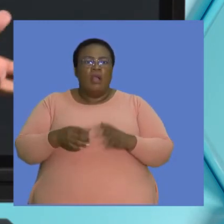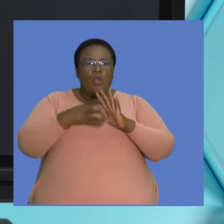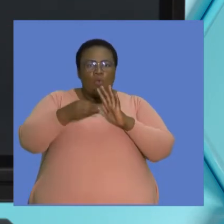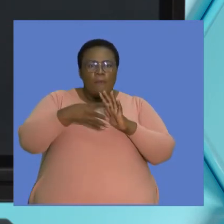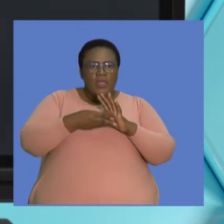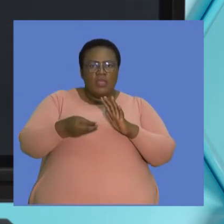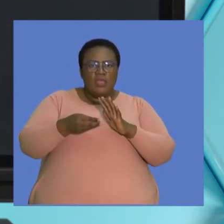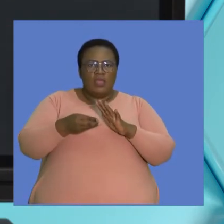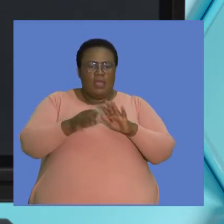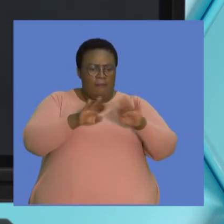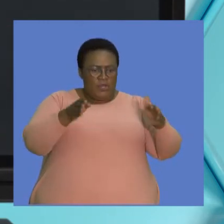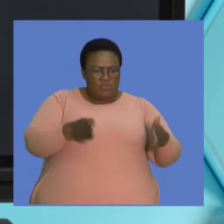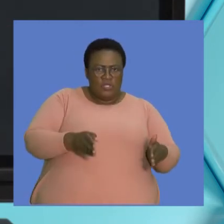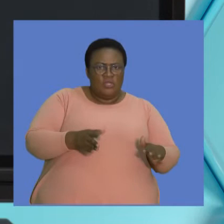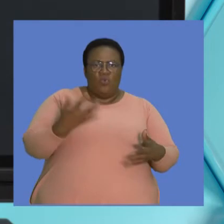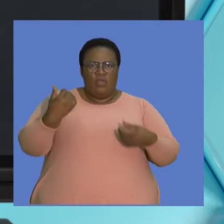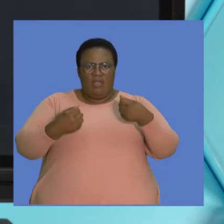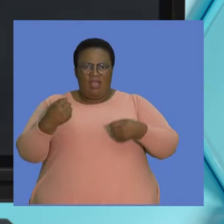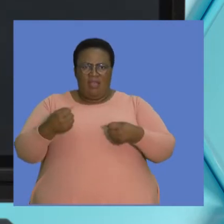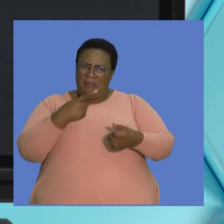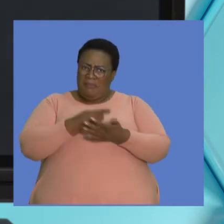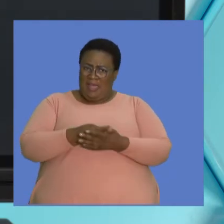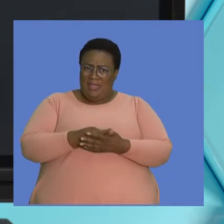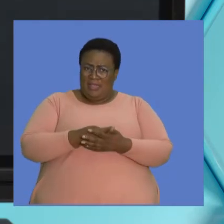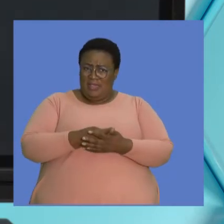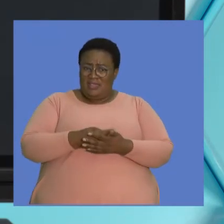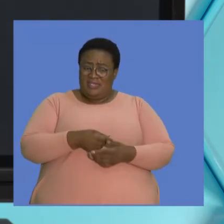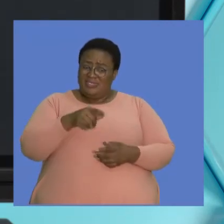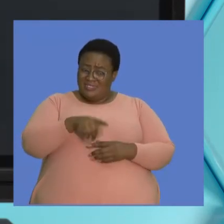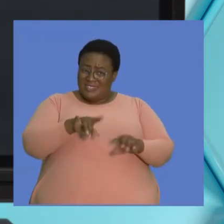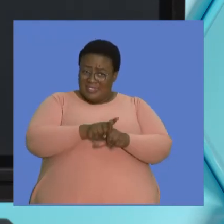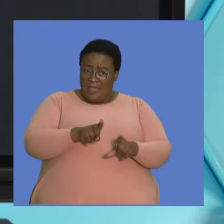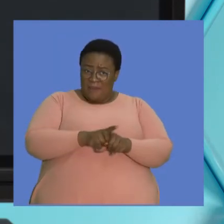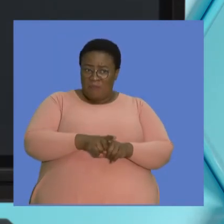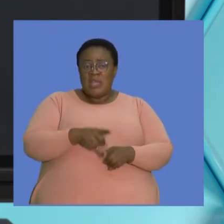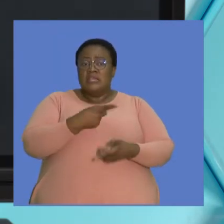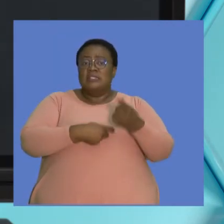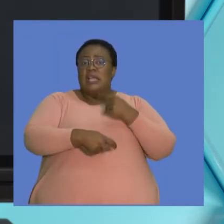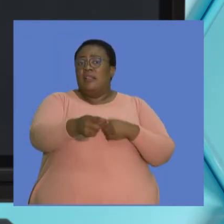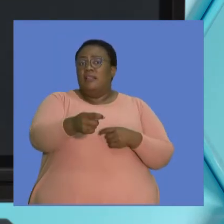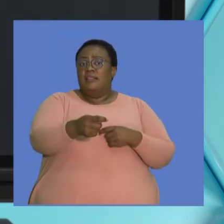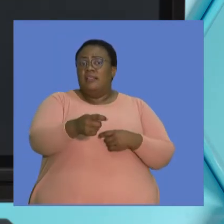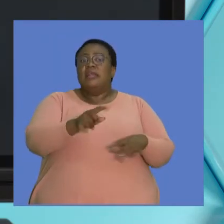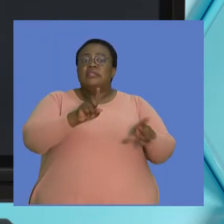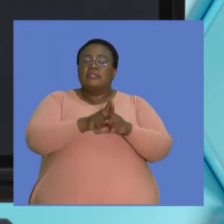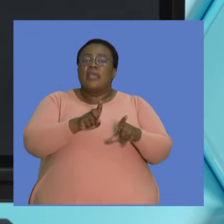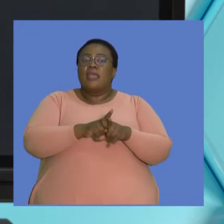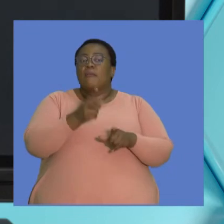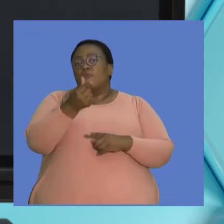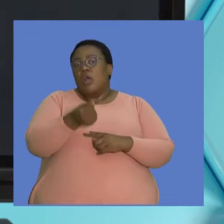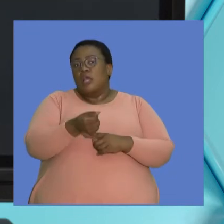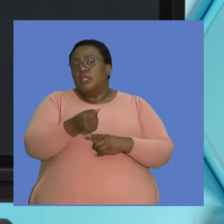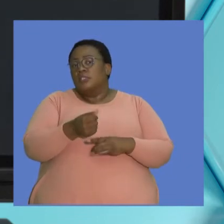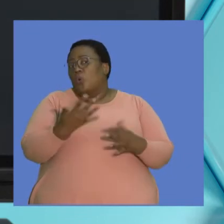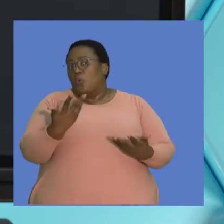buy a car now, will I be able to sell the very same asset that I bought now at the same price